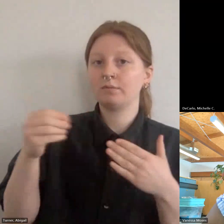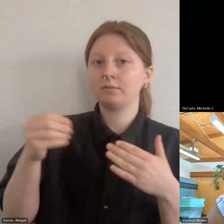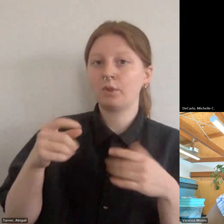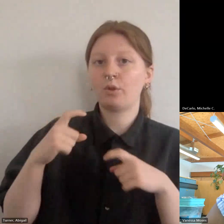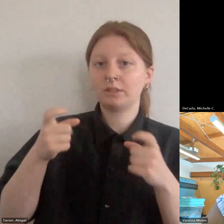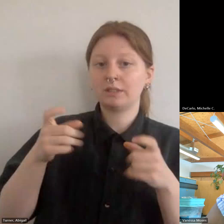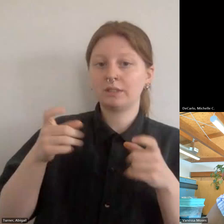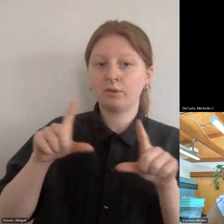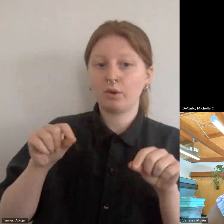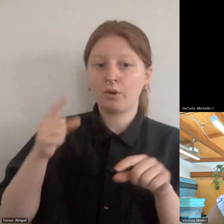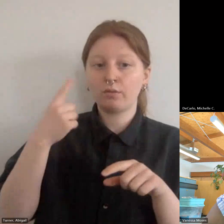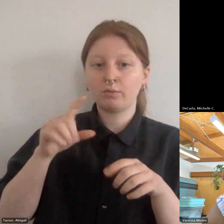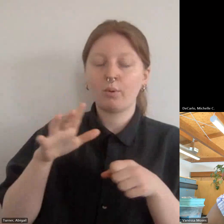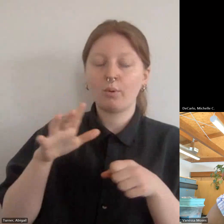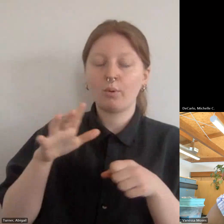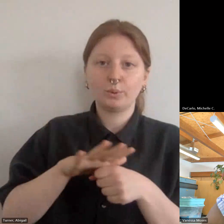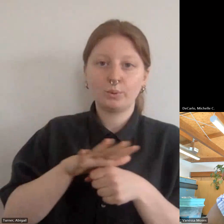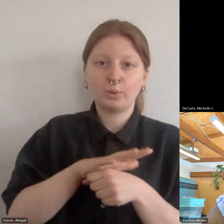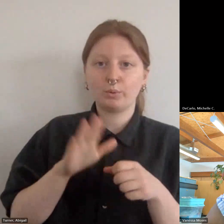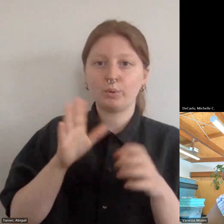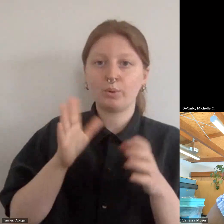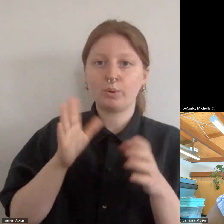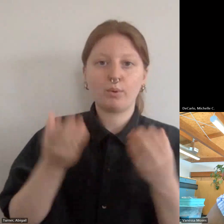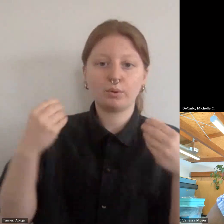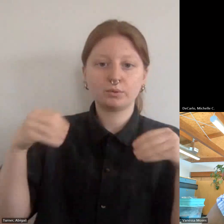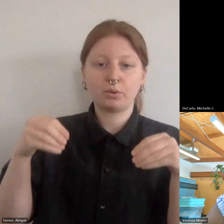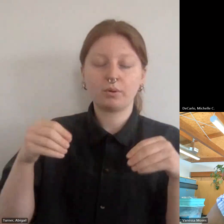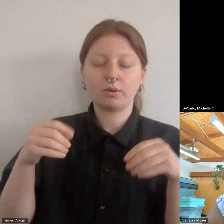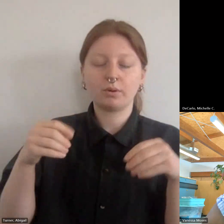And someone just shared the link to the book that you just mentioned.